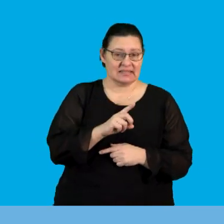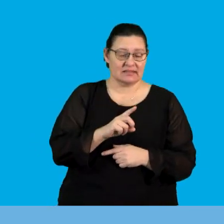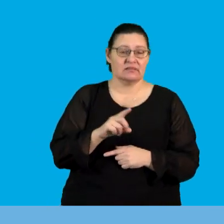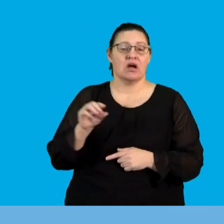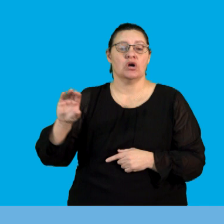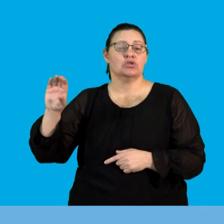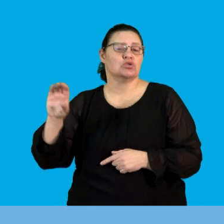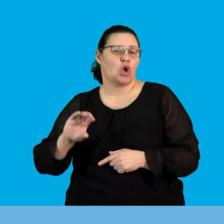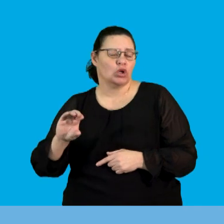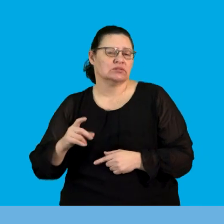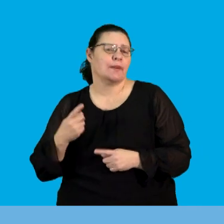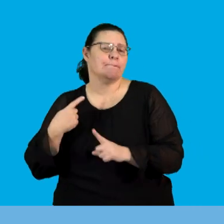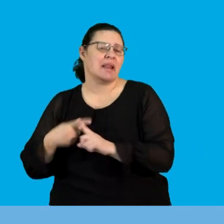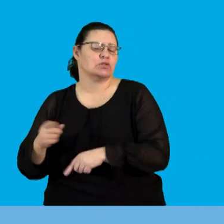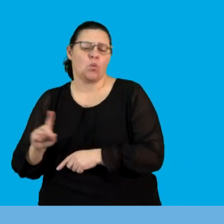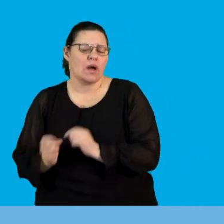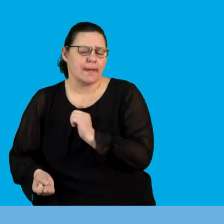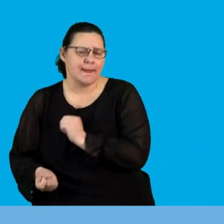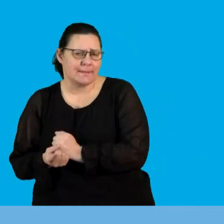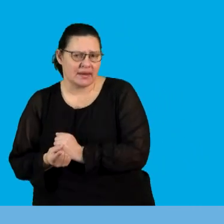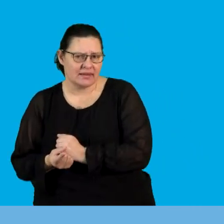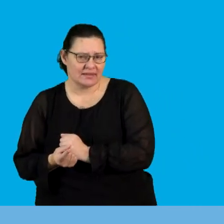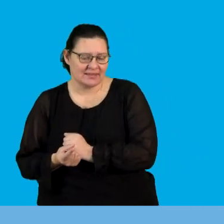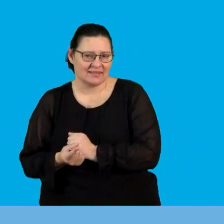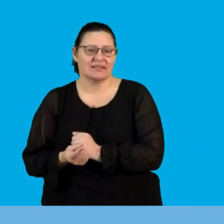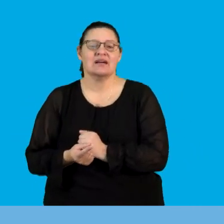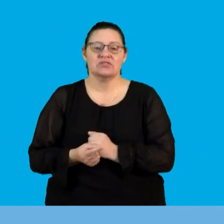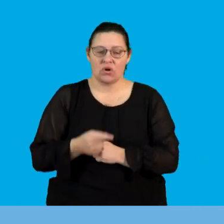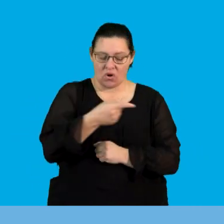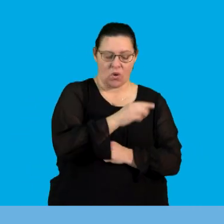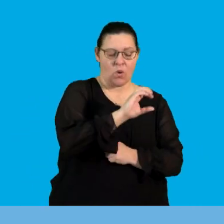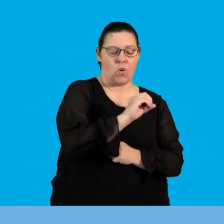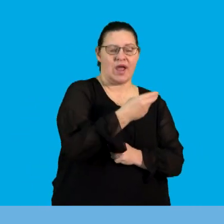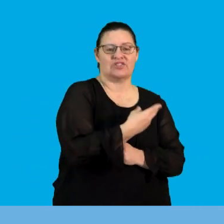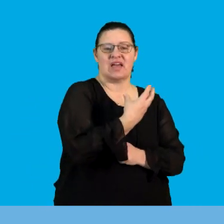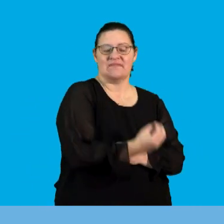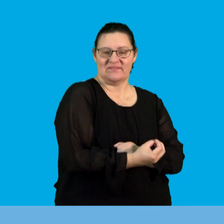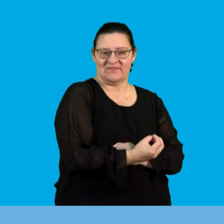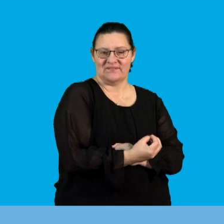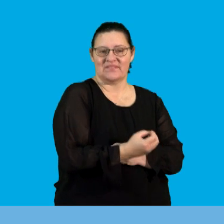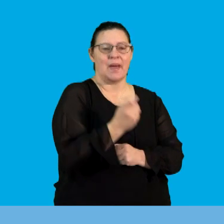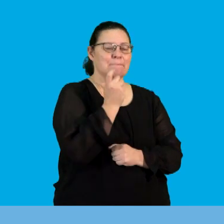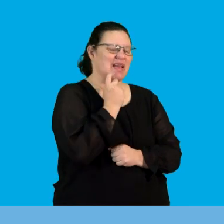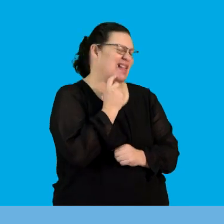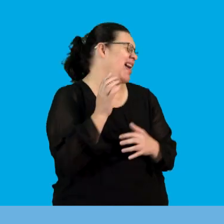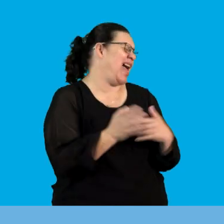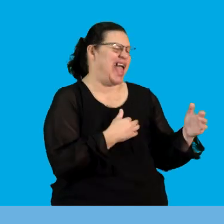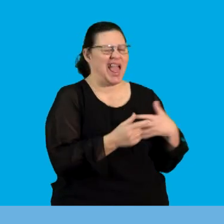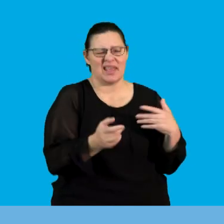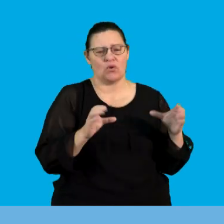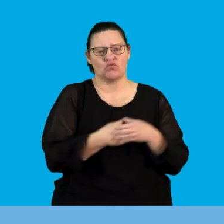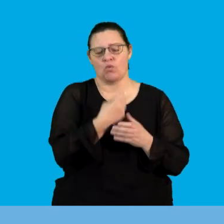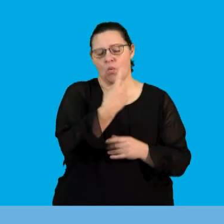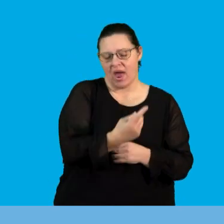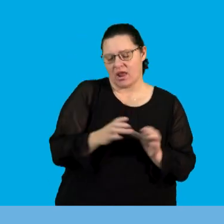So we need to know that the hydroxide has OH, so metal hydroxide has an OH within itself. So the metal could be any element from